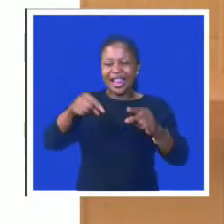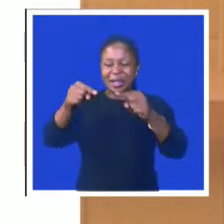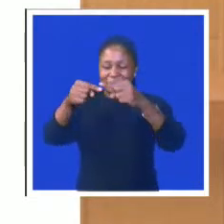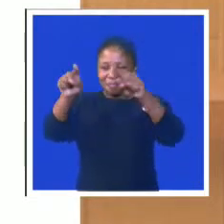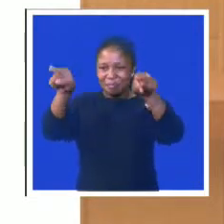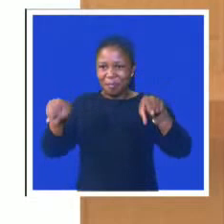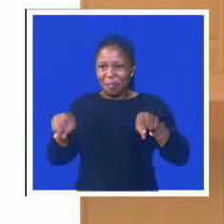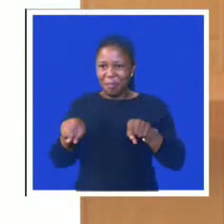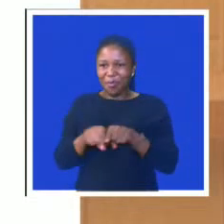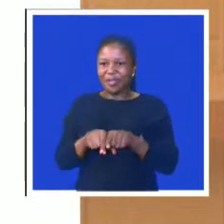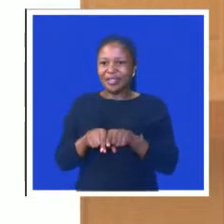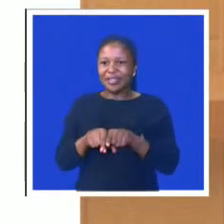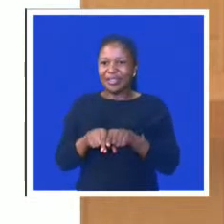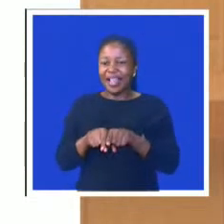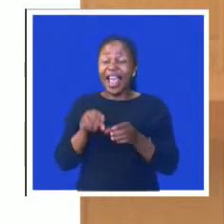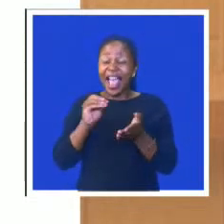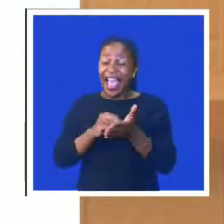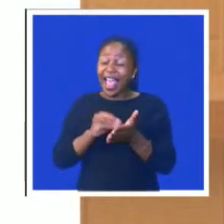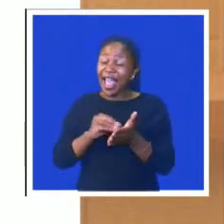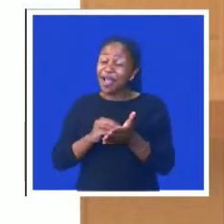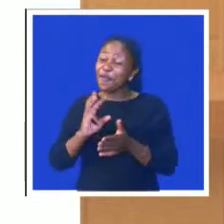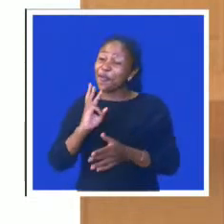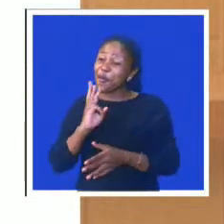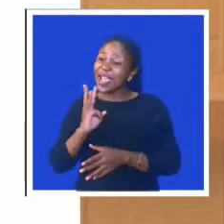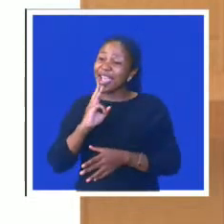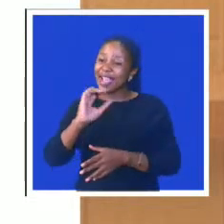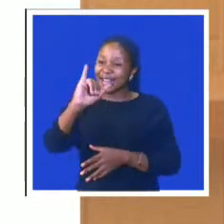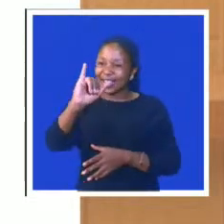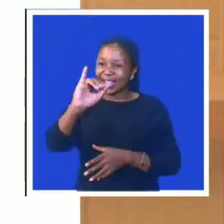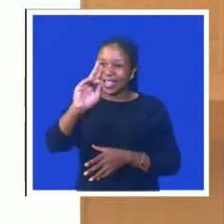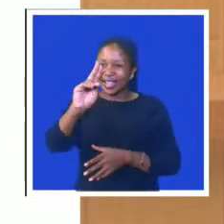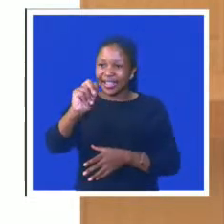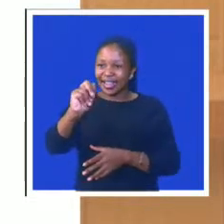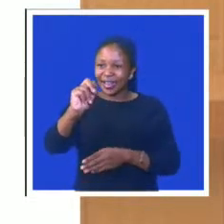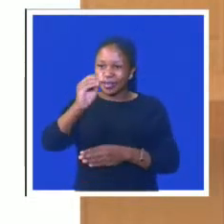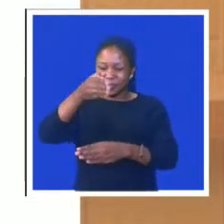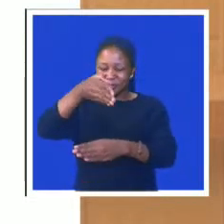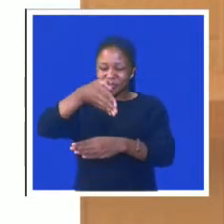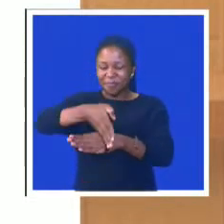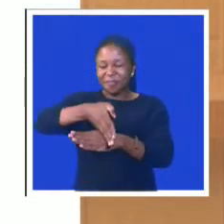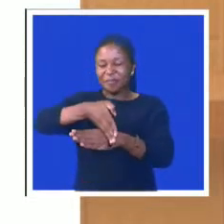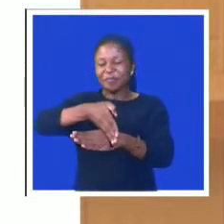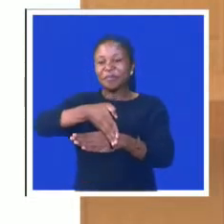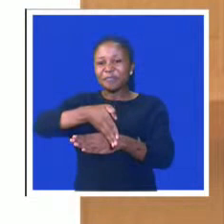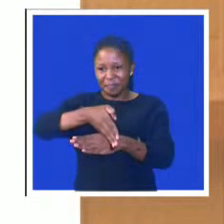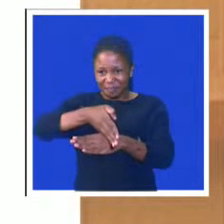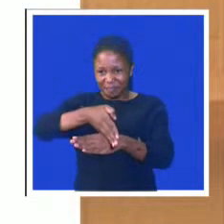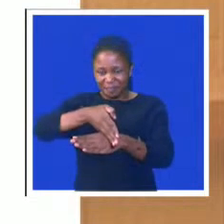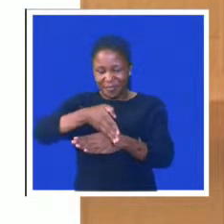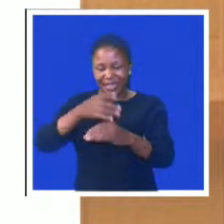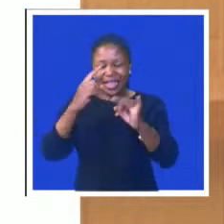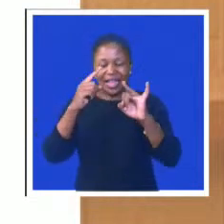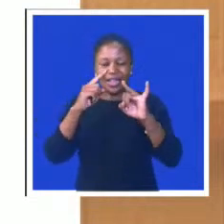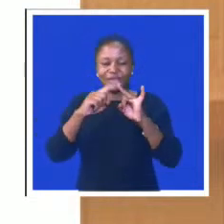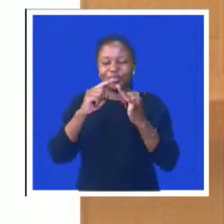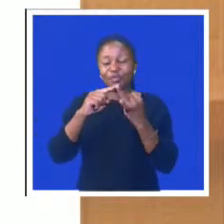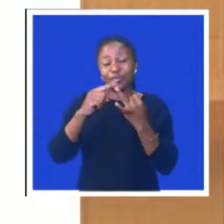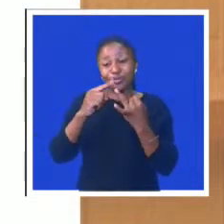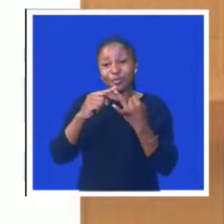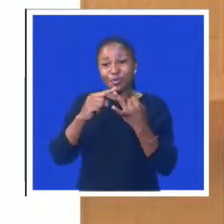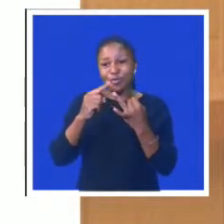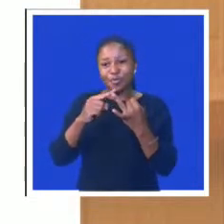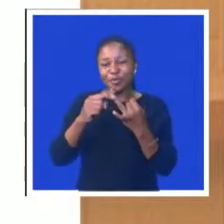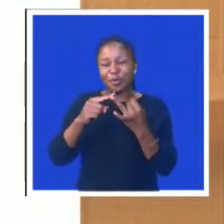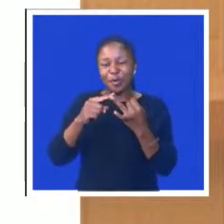in. And then in our second example, we said, the ball is